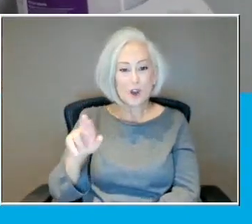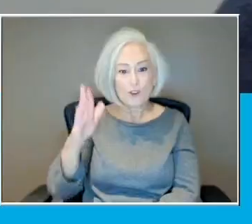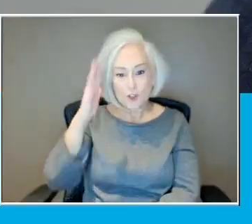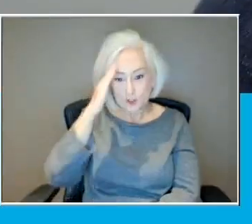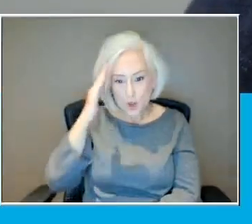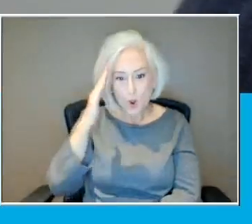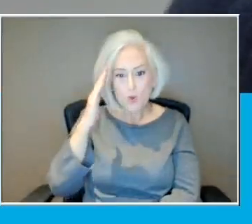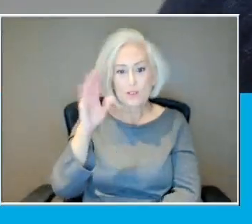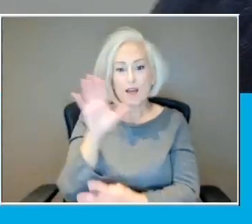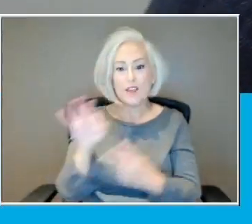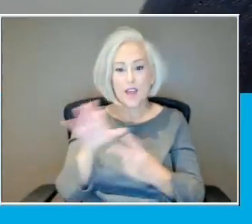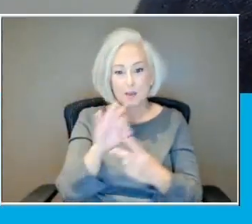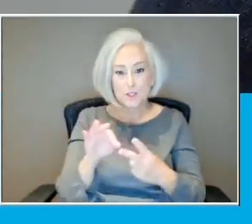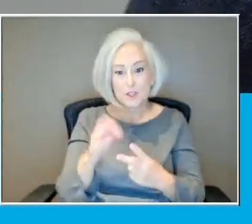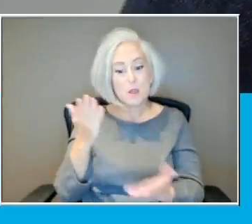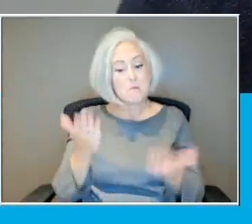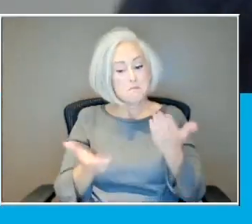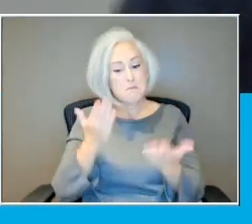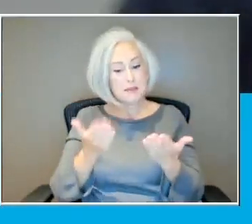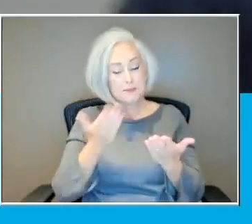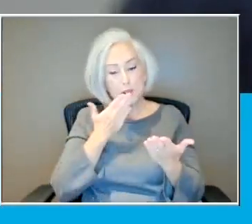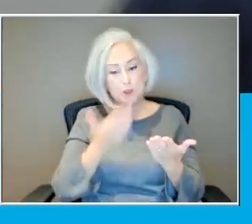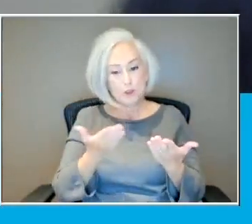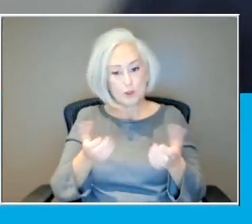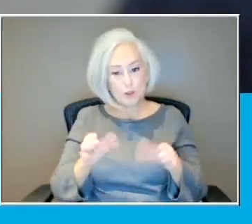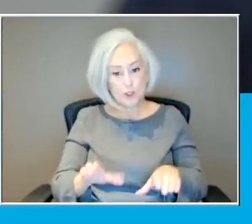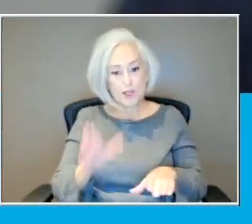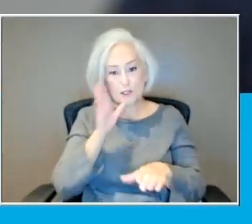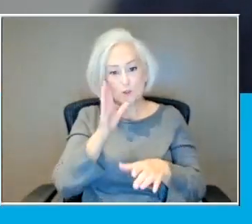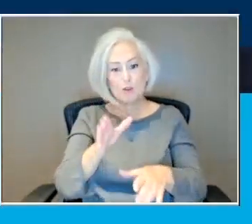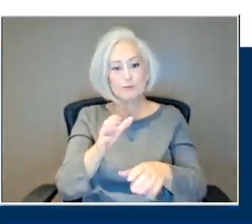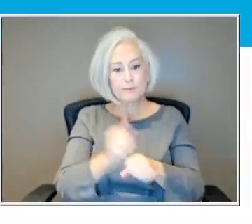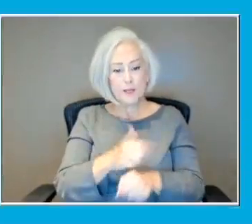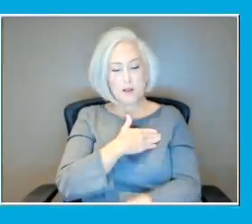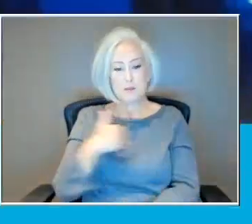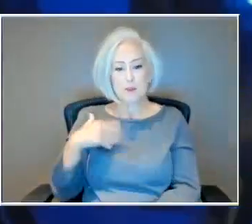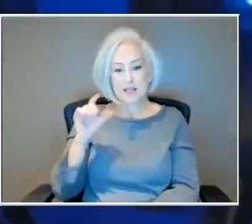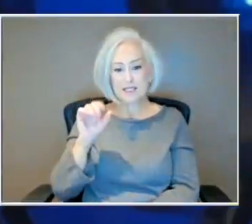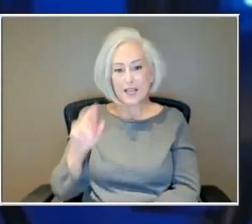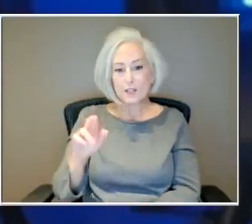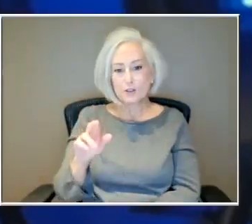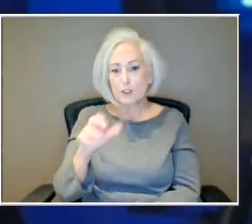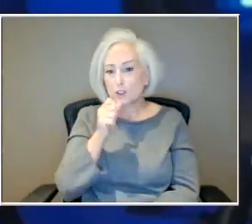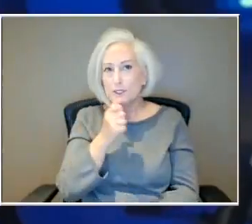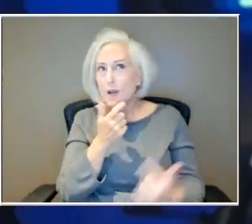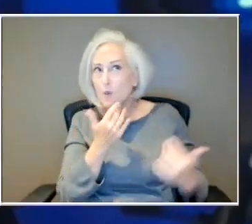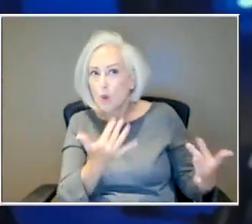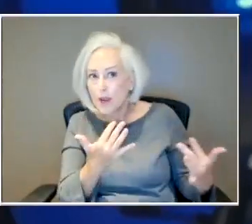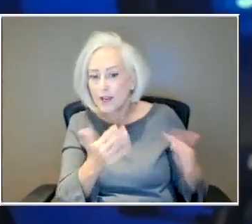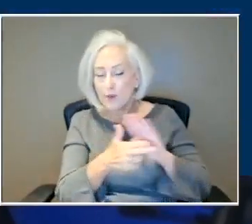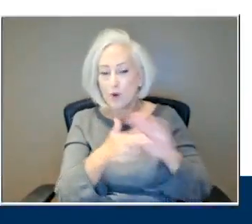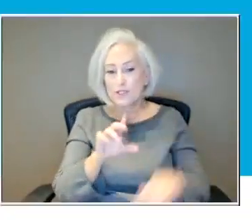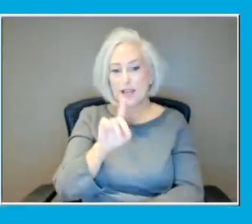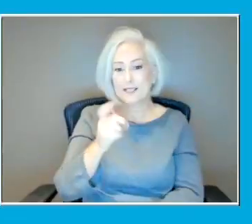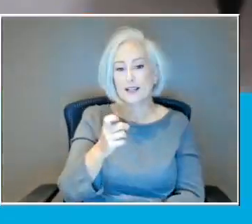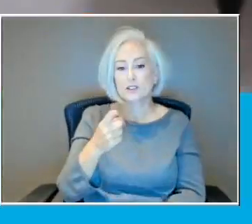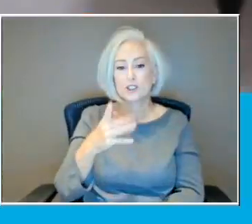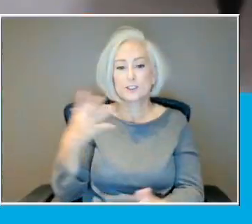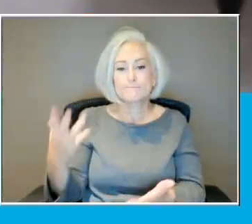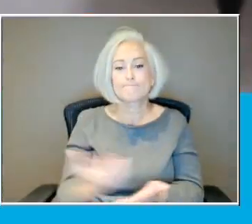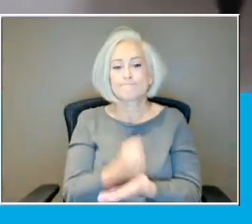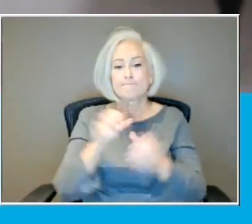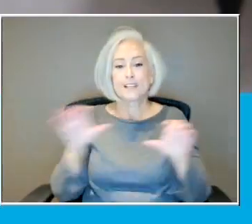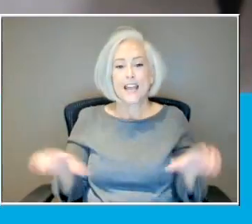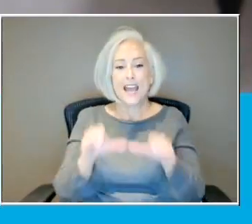breast cancer, but she's not just waiting for a diagnosis. She's taking action. I'm Jessica Lovell on the next Morning Medical Update. The